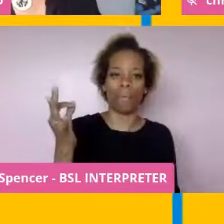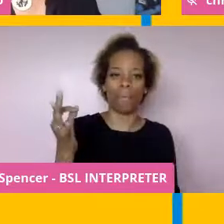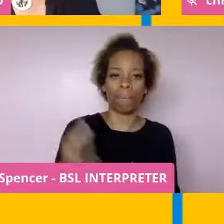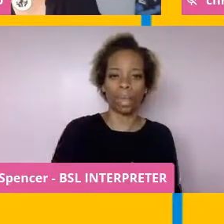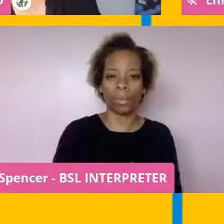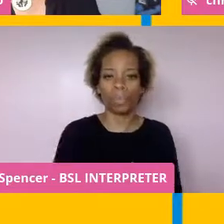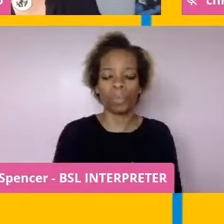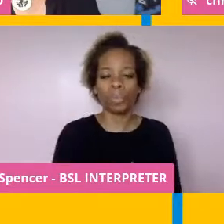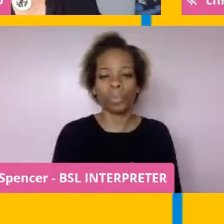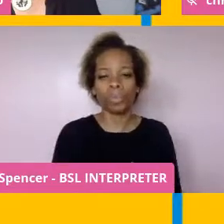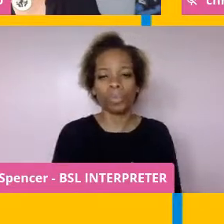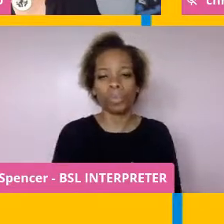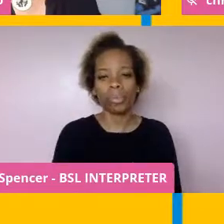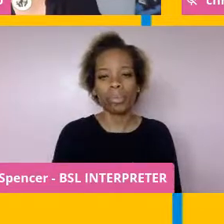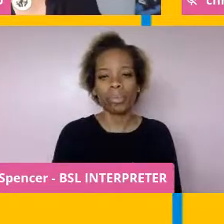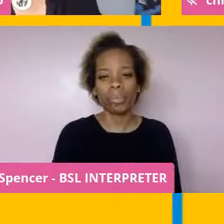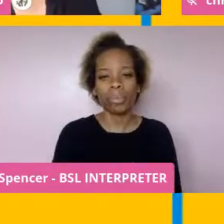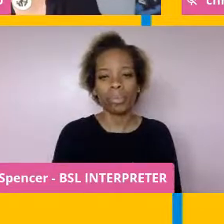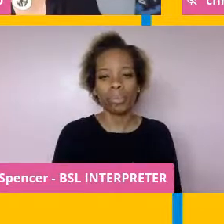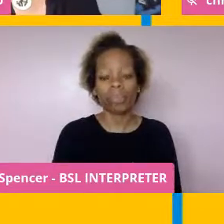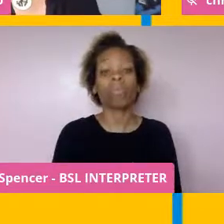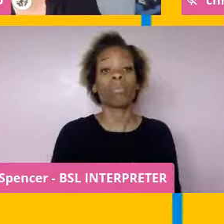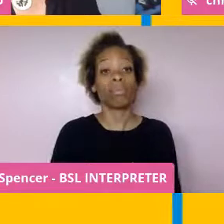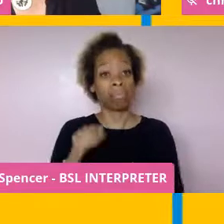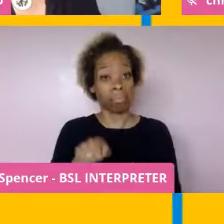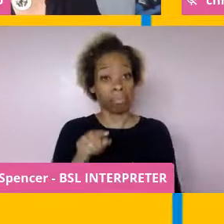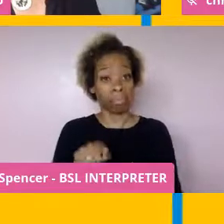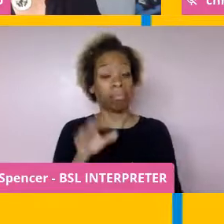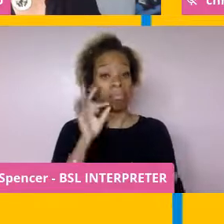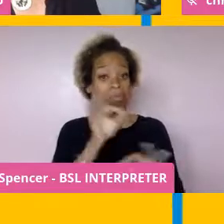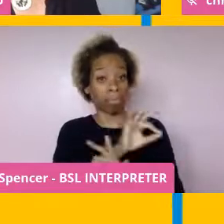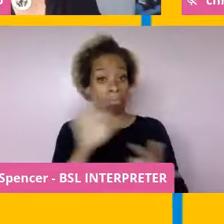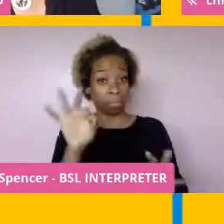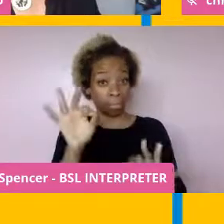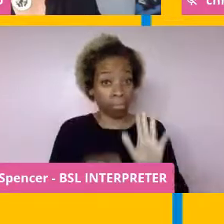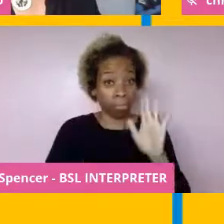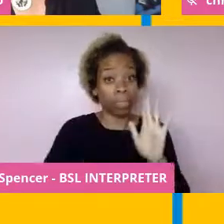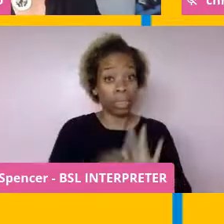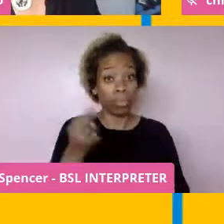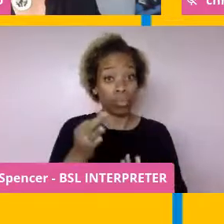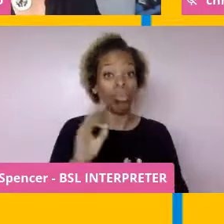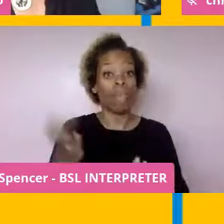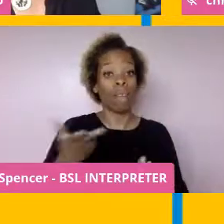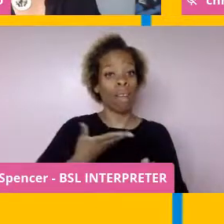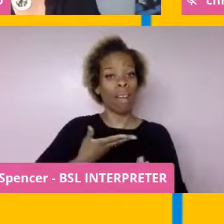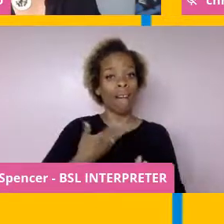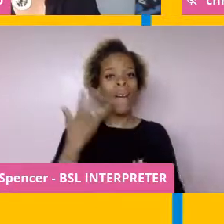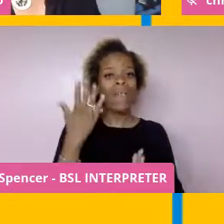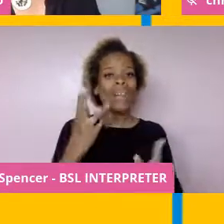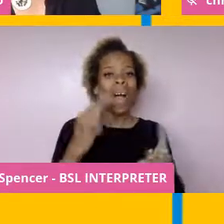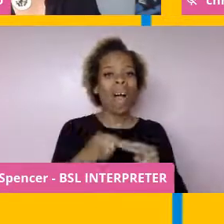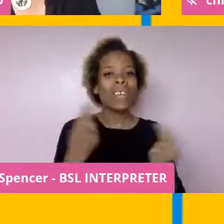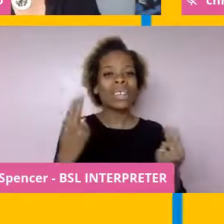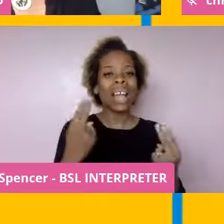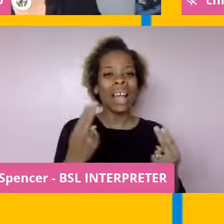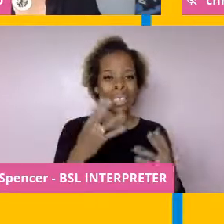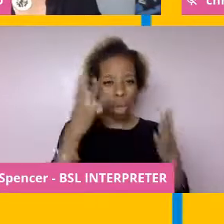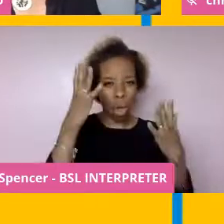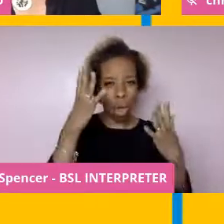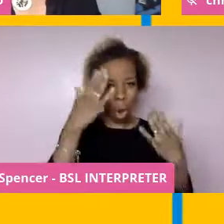as part of that, we got the 5 days holiday, and we won a massive victory for hourly paid